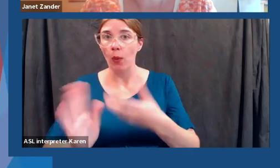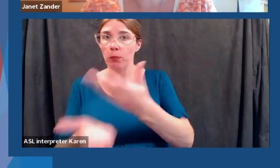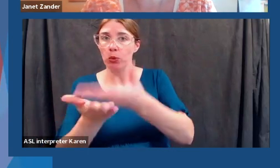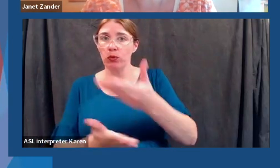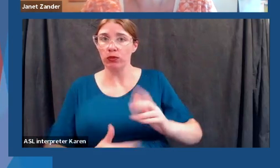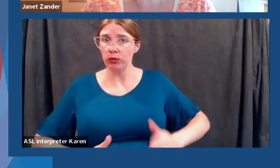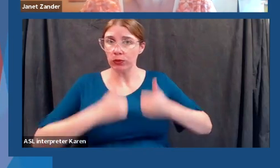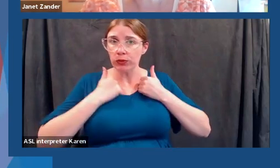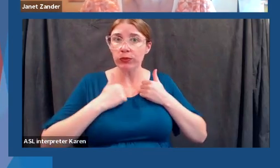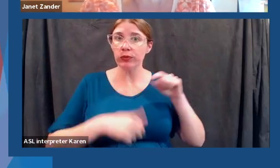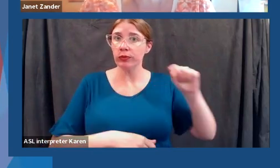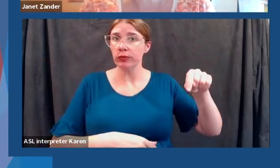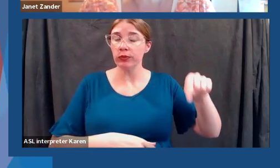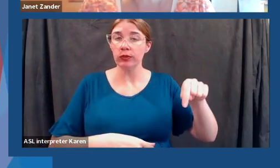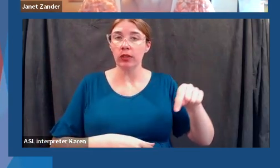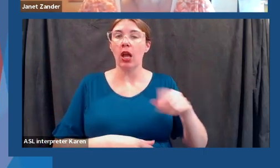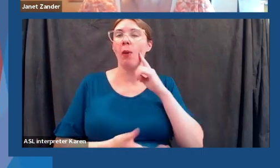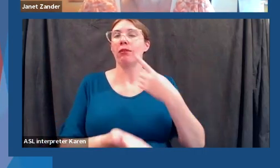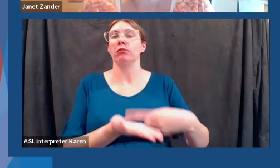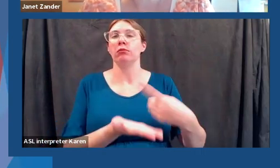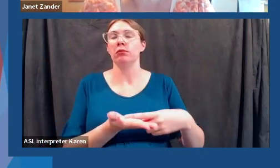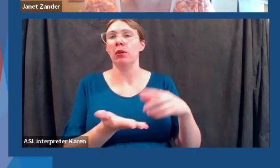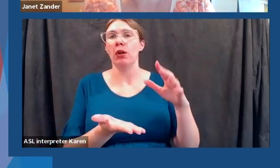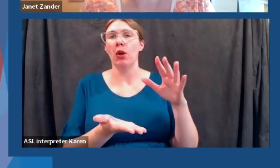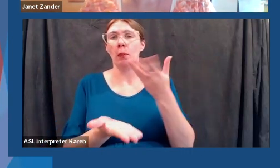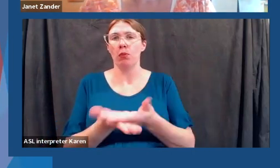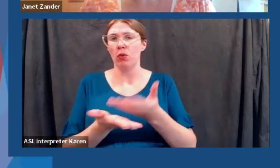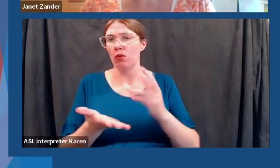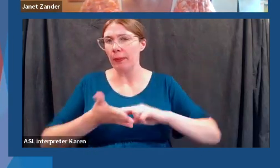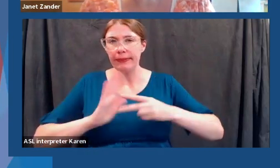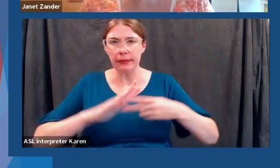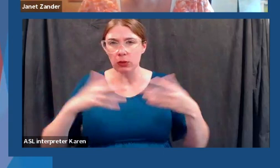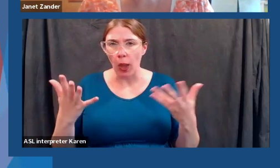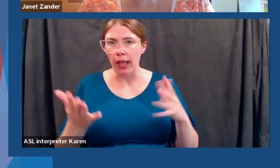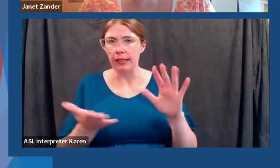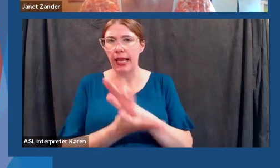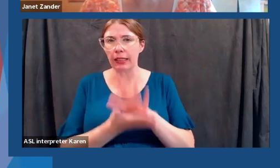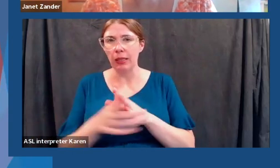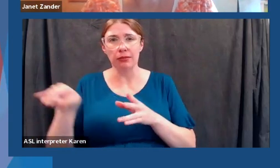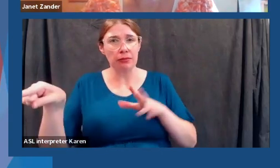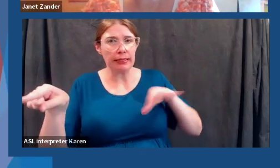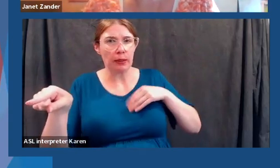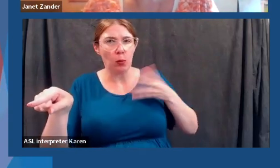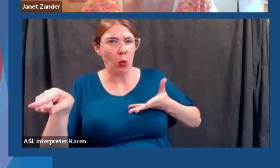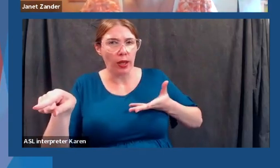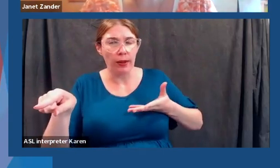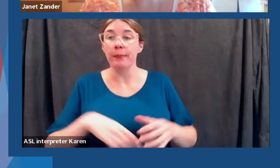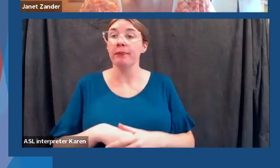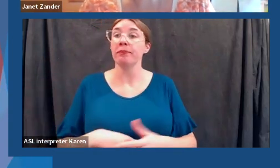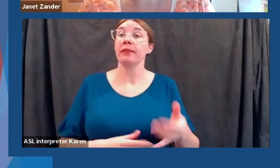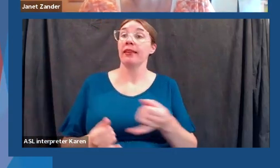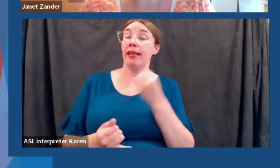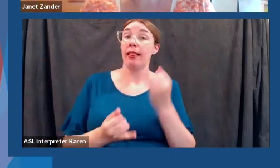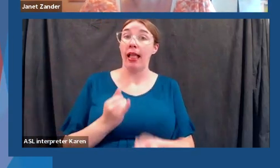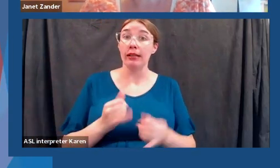what documents will count for that proof of residence in just a moment. And last, but certainly not least, is at their polling